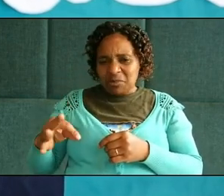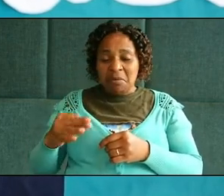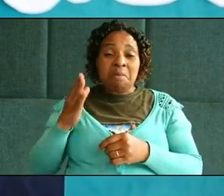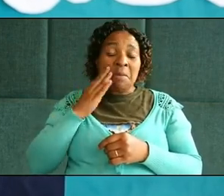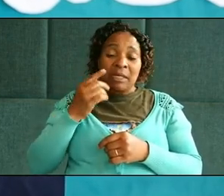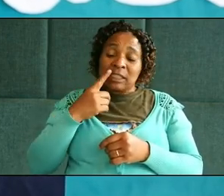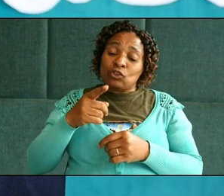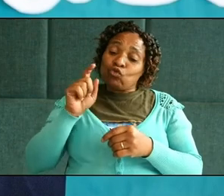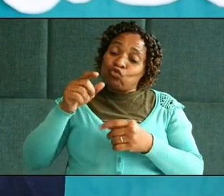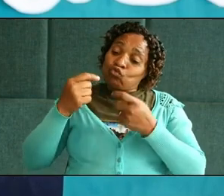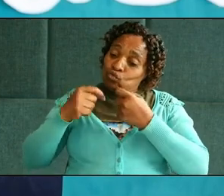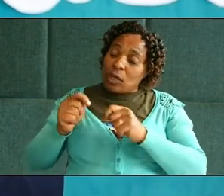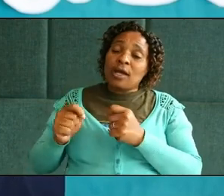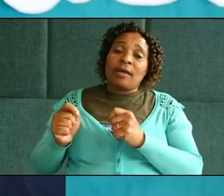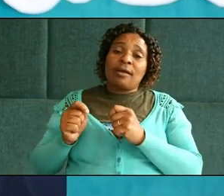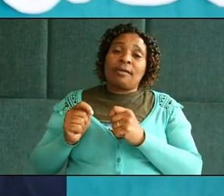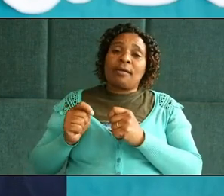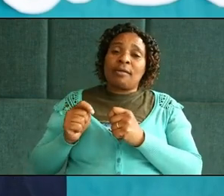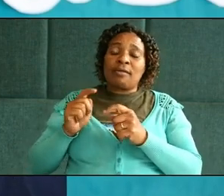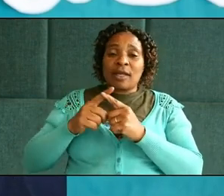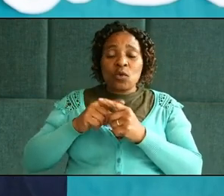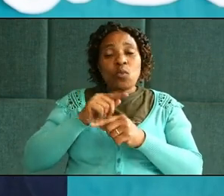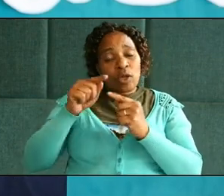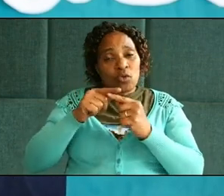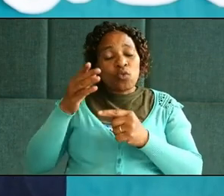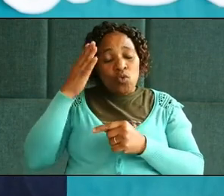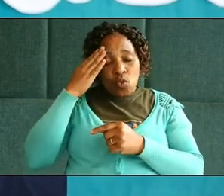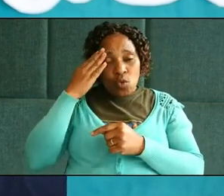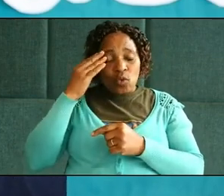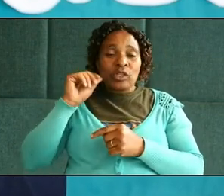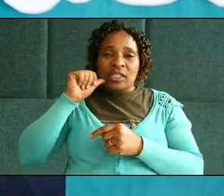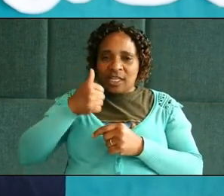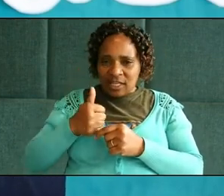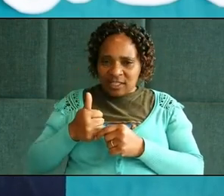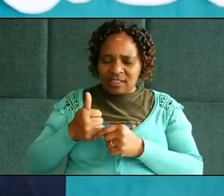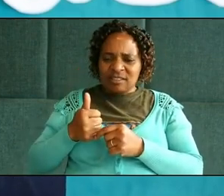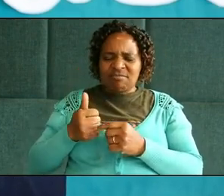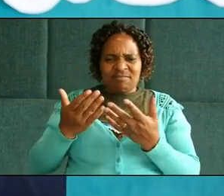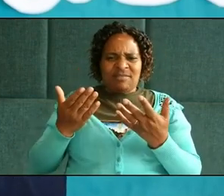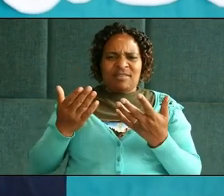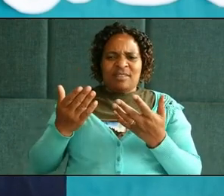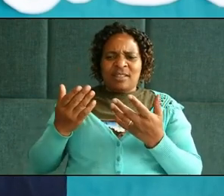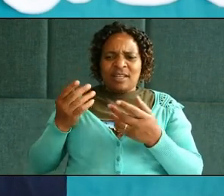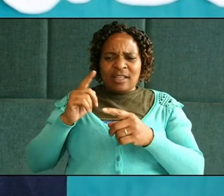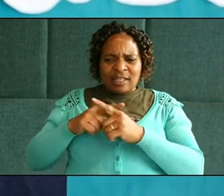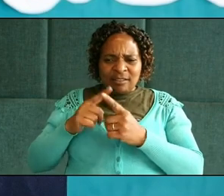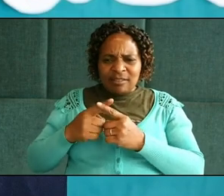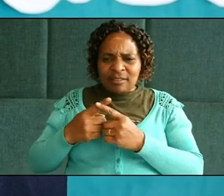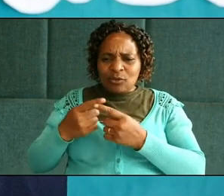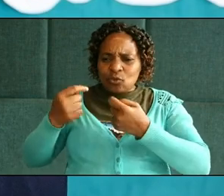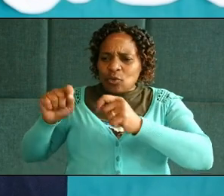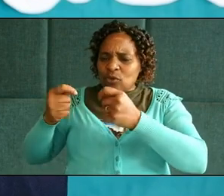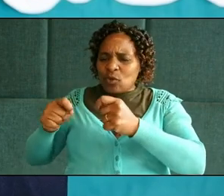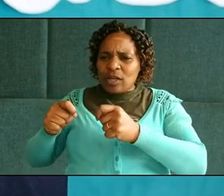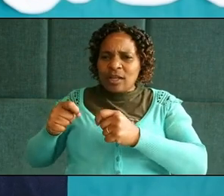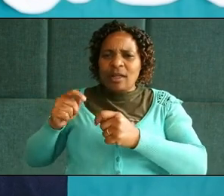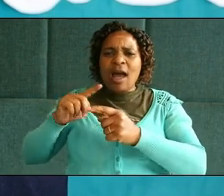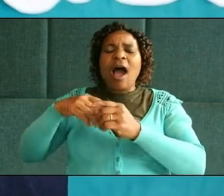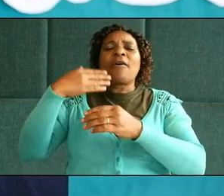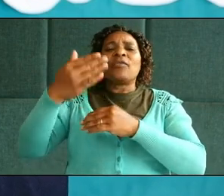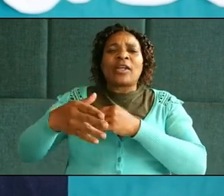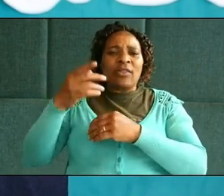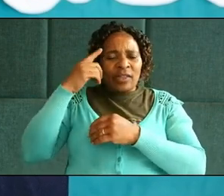not going to try, then you won't know it's nice. Then you'll try it, then you're like, oh, okay, this is actually nice.